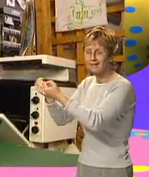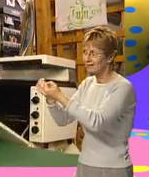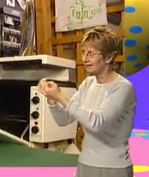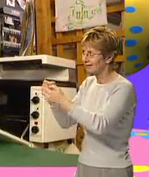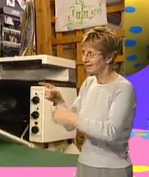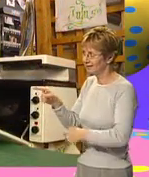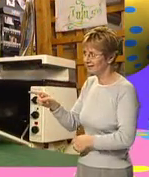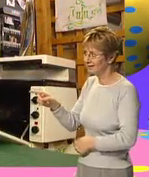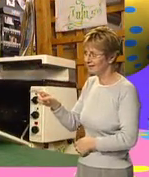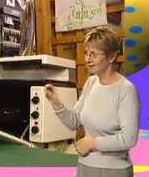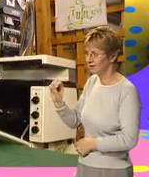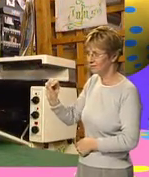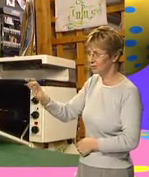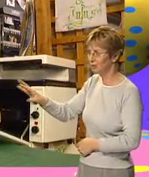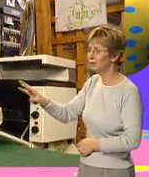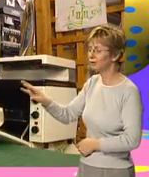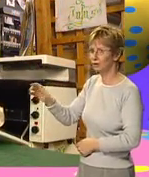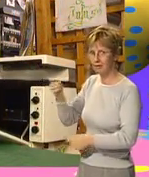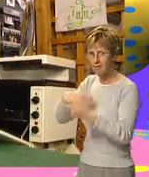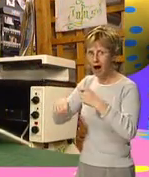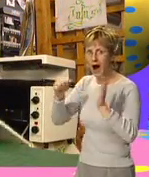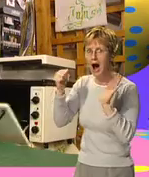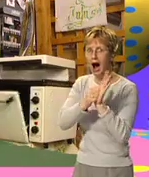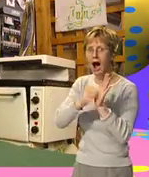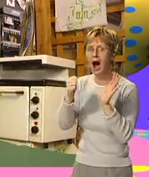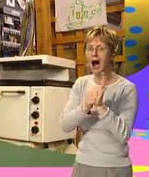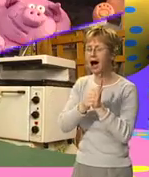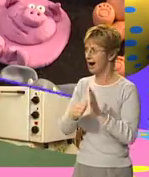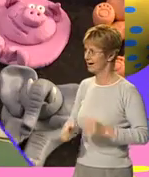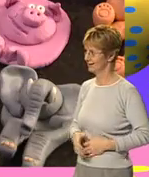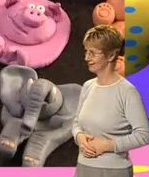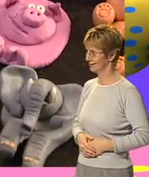Now Maggie needs to bake them in the oven so the clay goes hard.